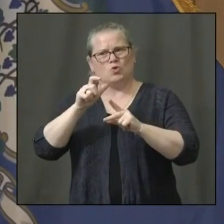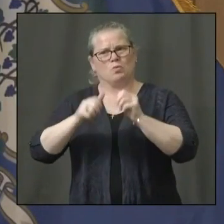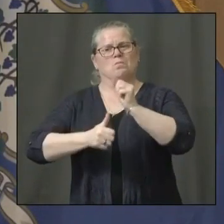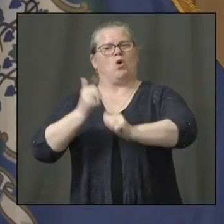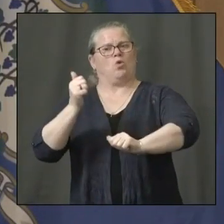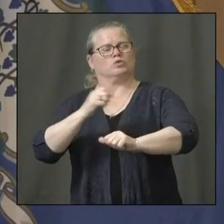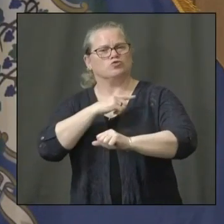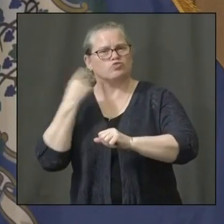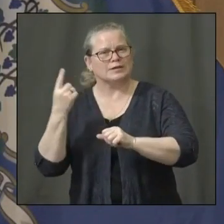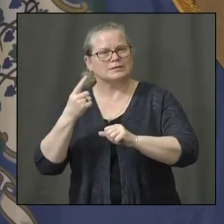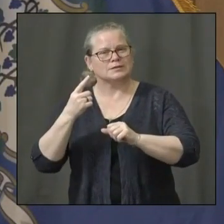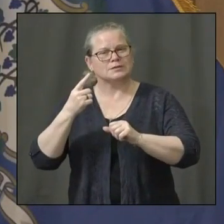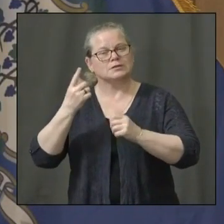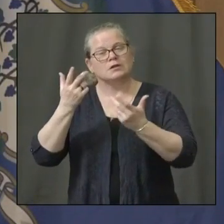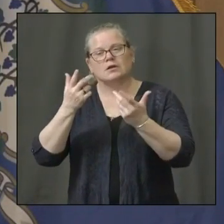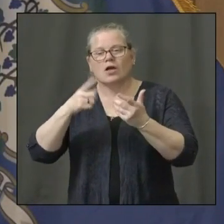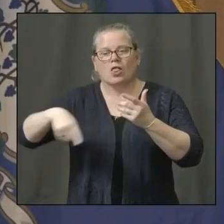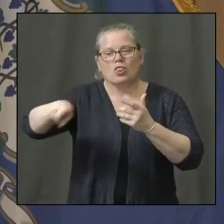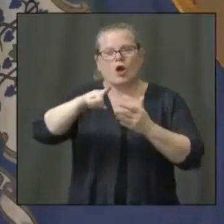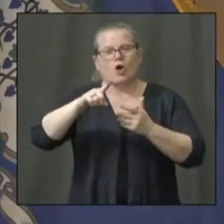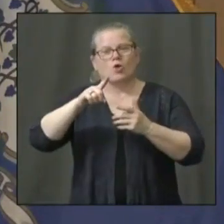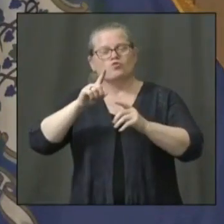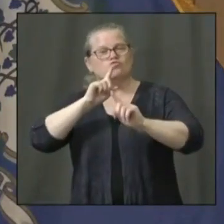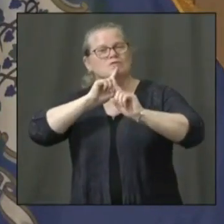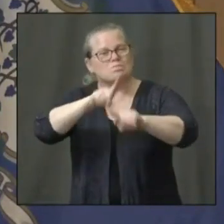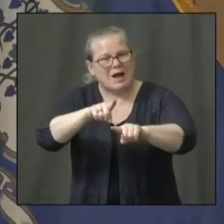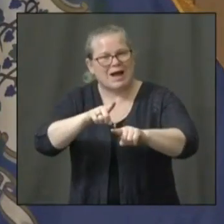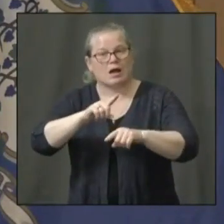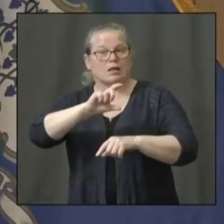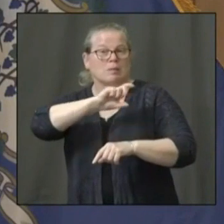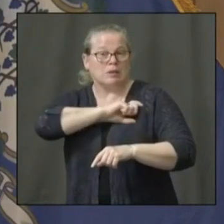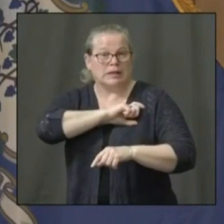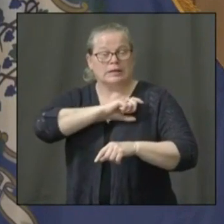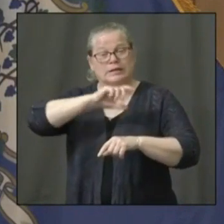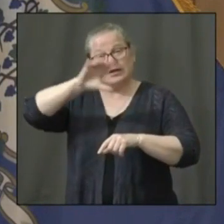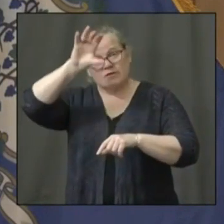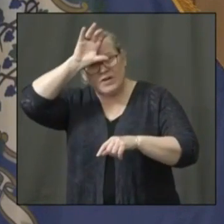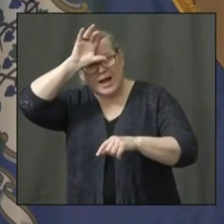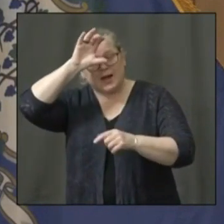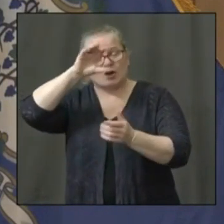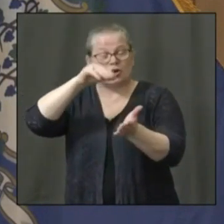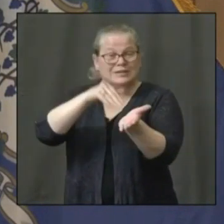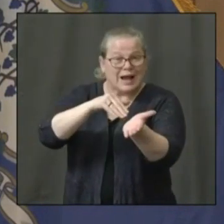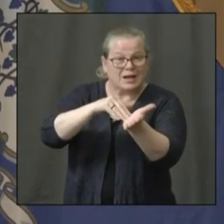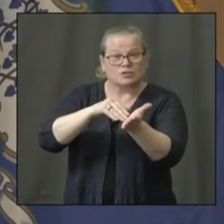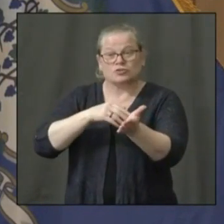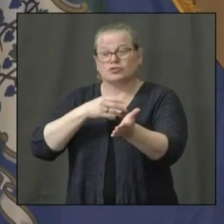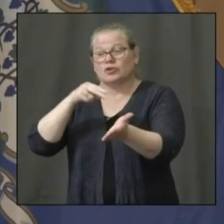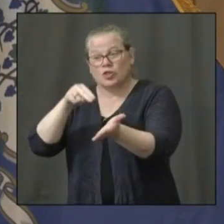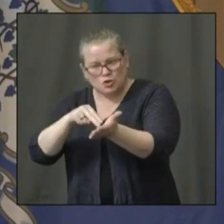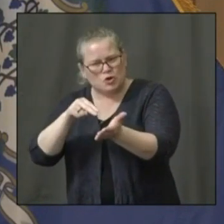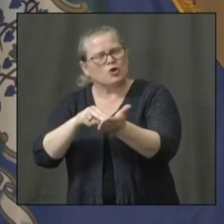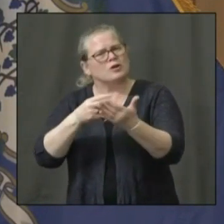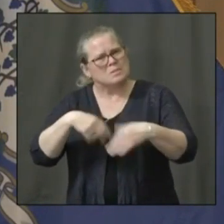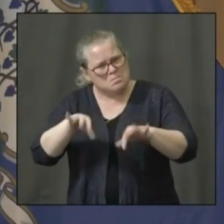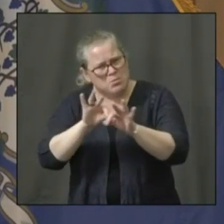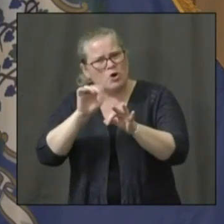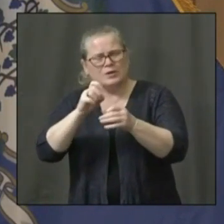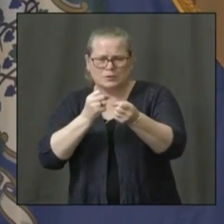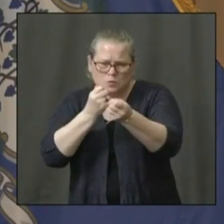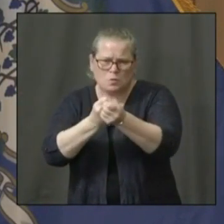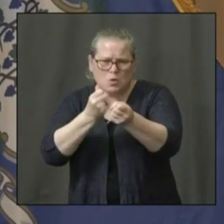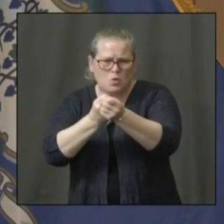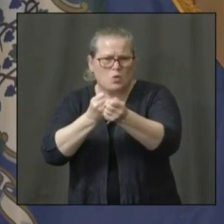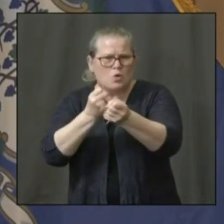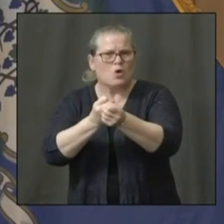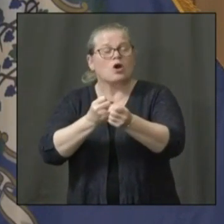fact that we need to back them up, not just emotionally, not just with our support, but also the fact that we may need some more people to help